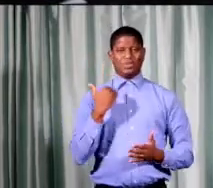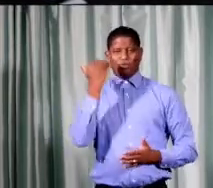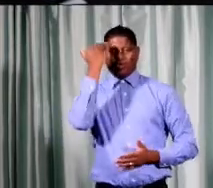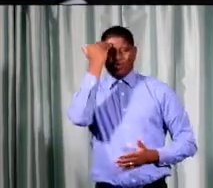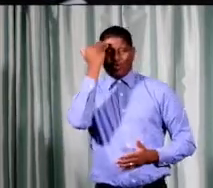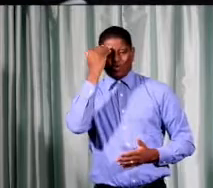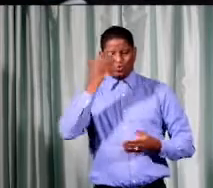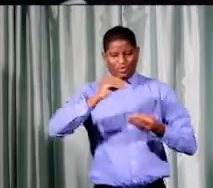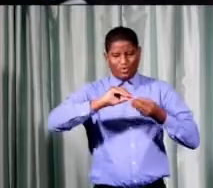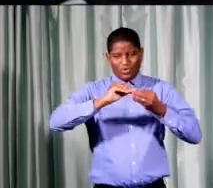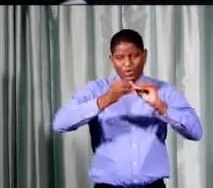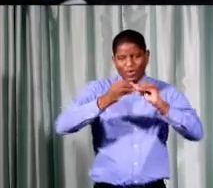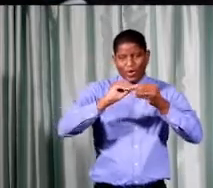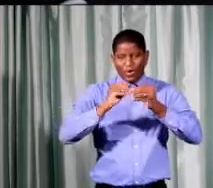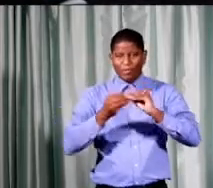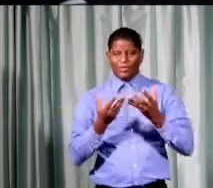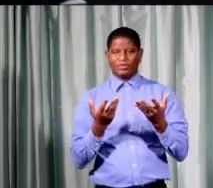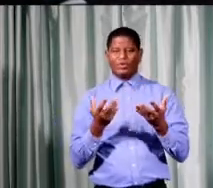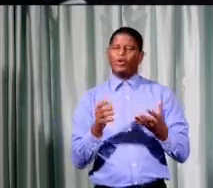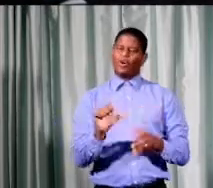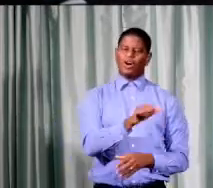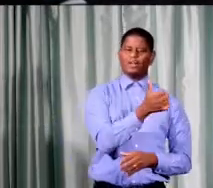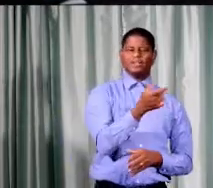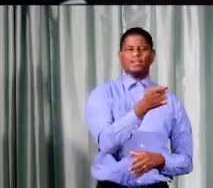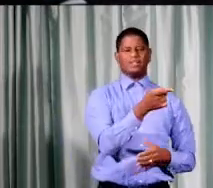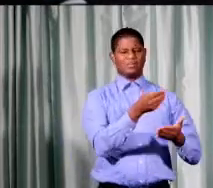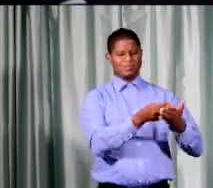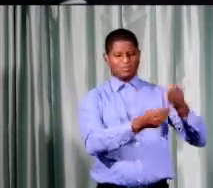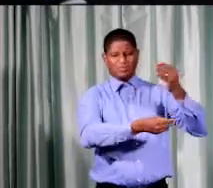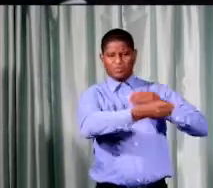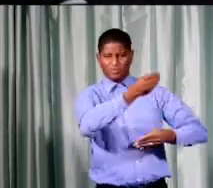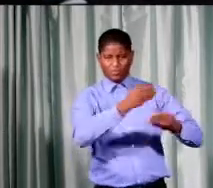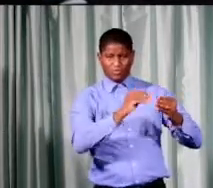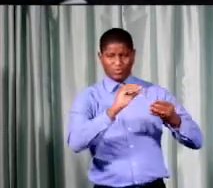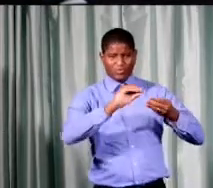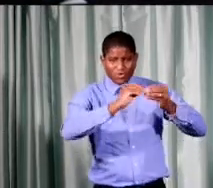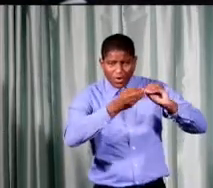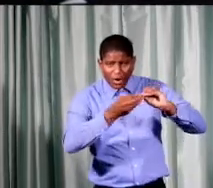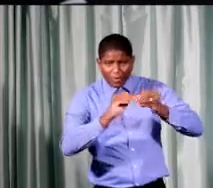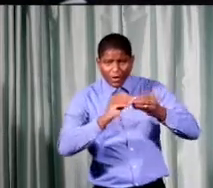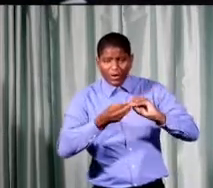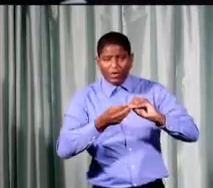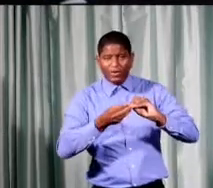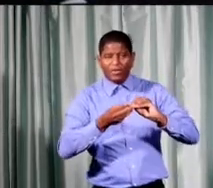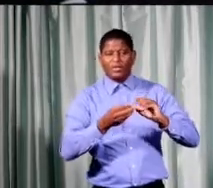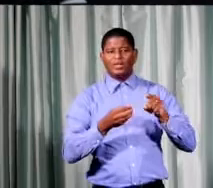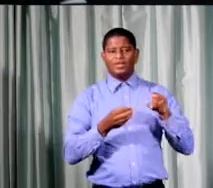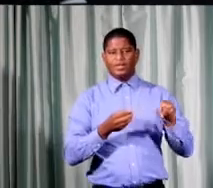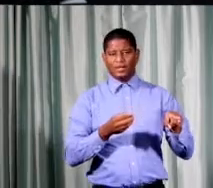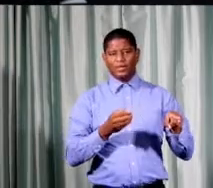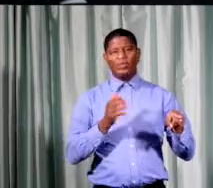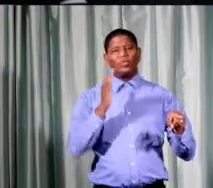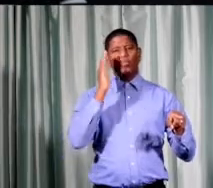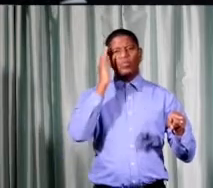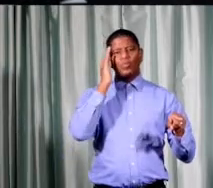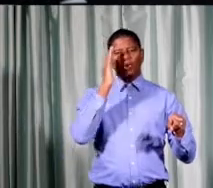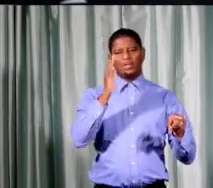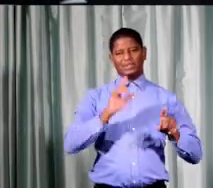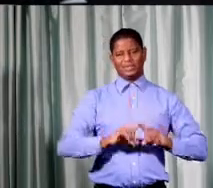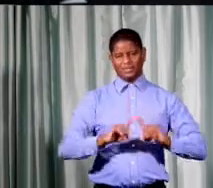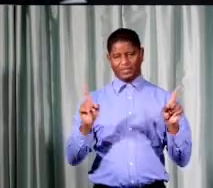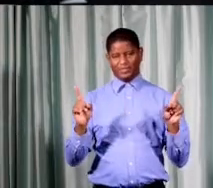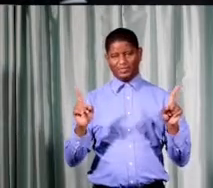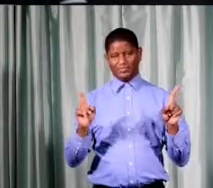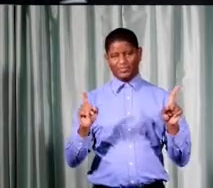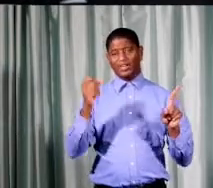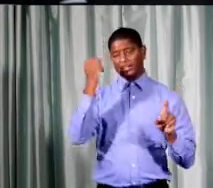accounting, finance, engineers, etc., they tend towards numbers. If you tend towards human beings and people, you tend